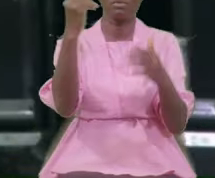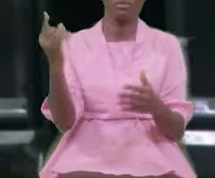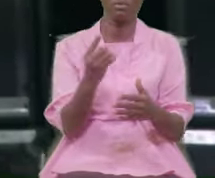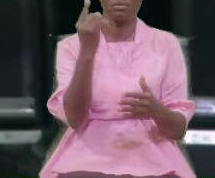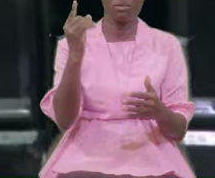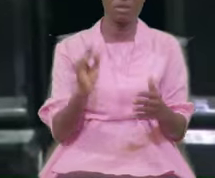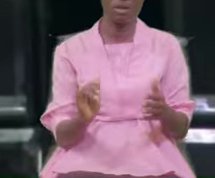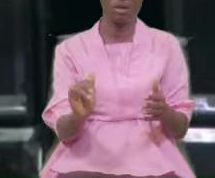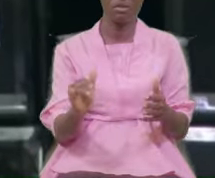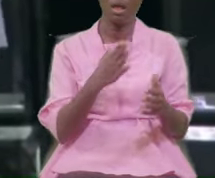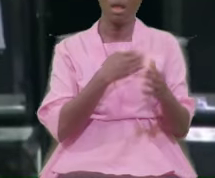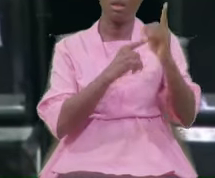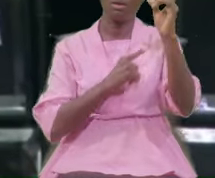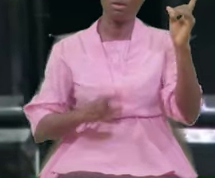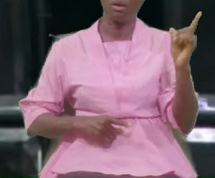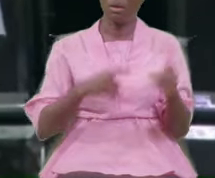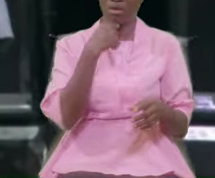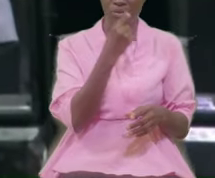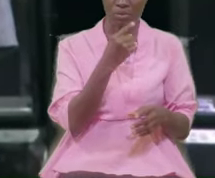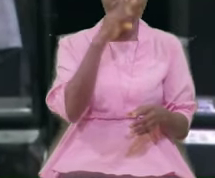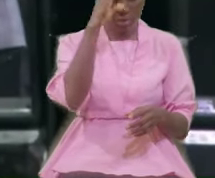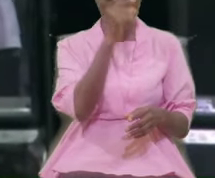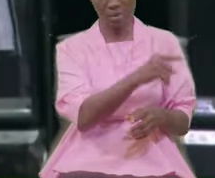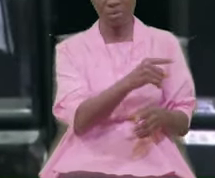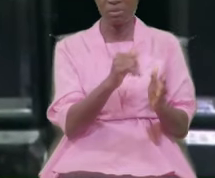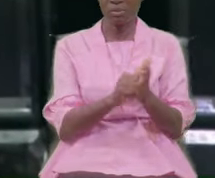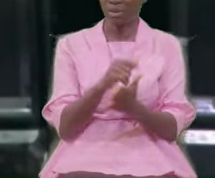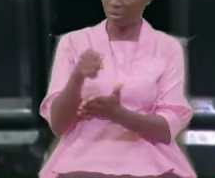and the Lord told him this is the